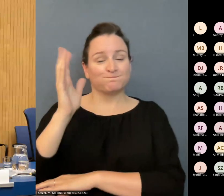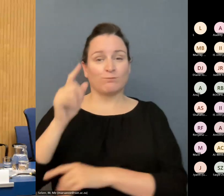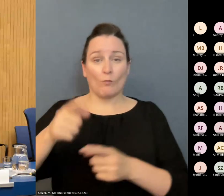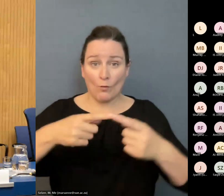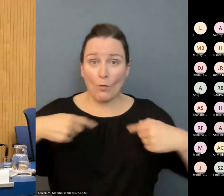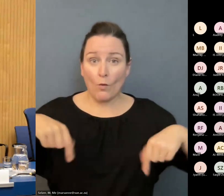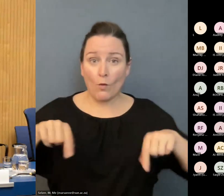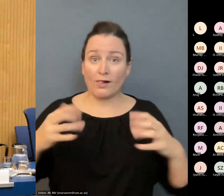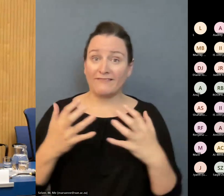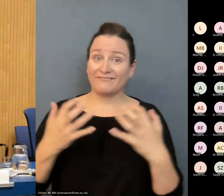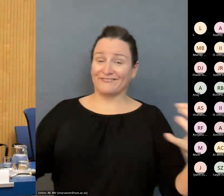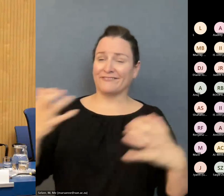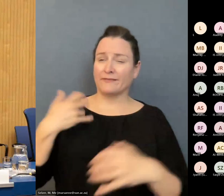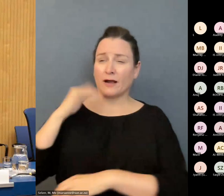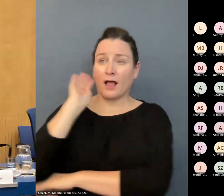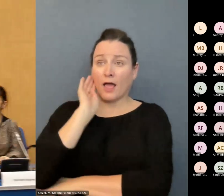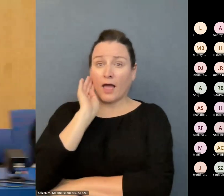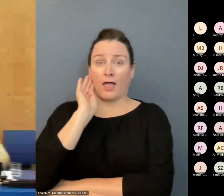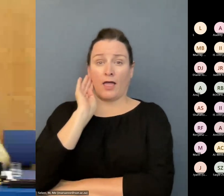heard here and seen here and